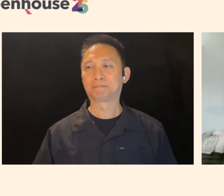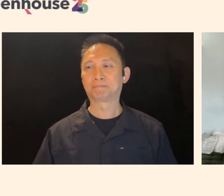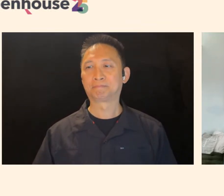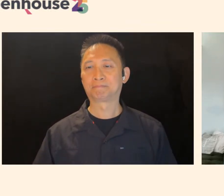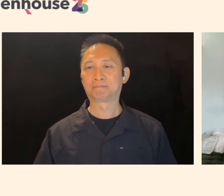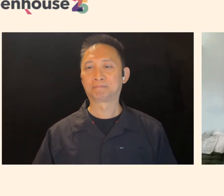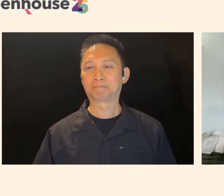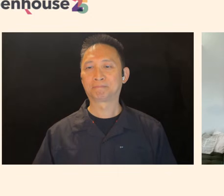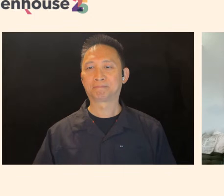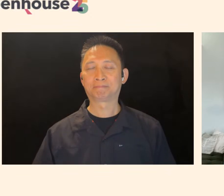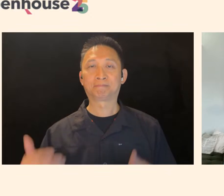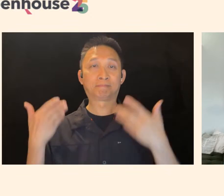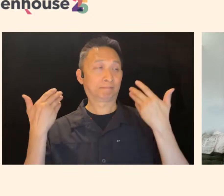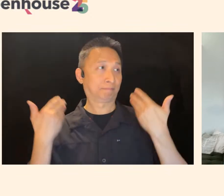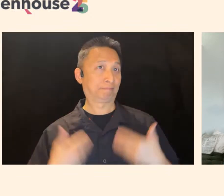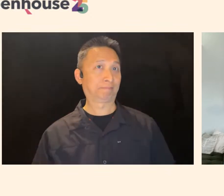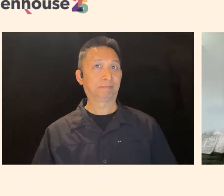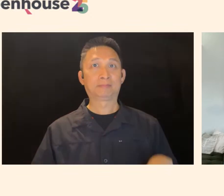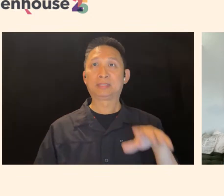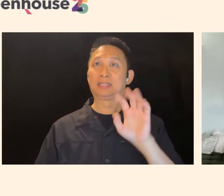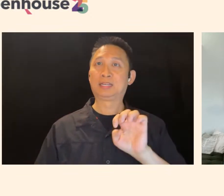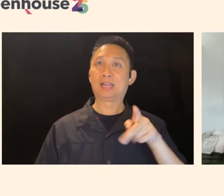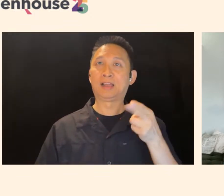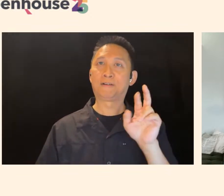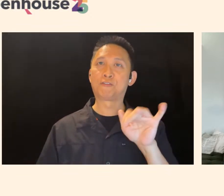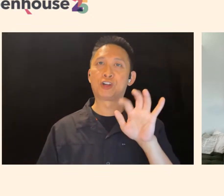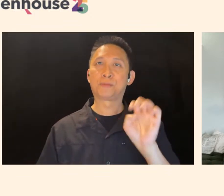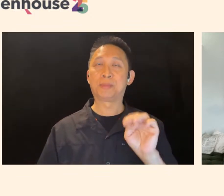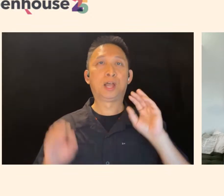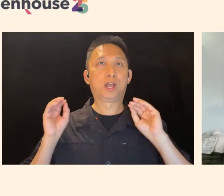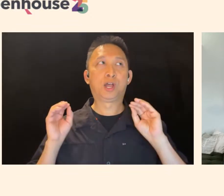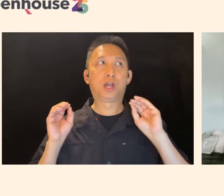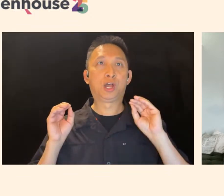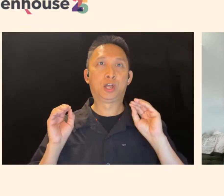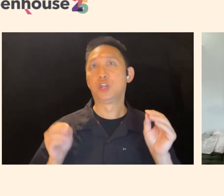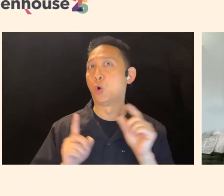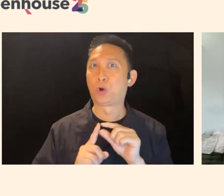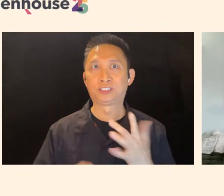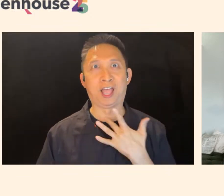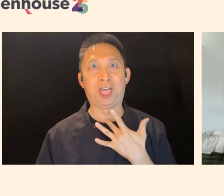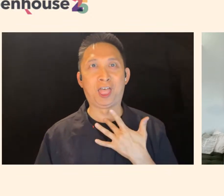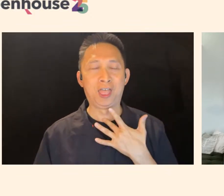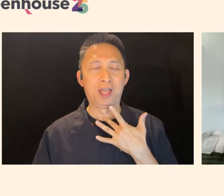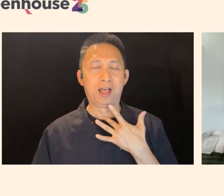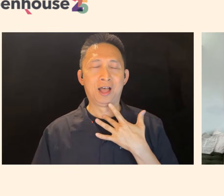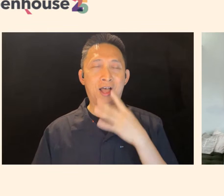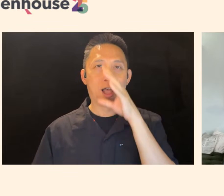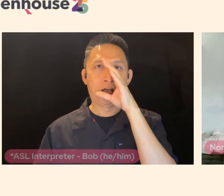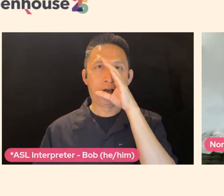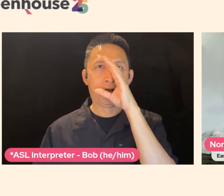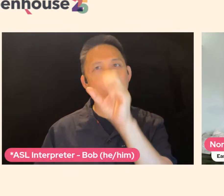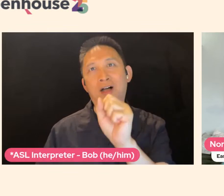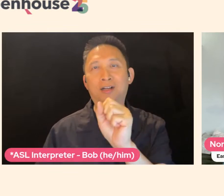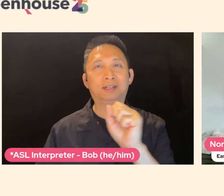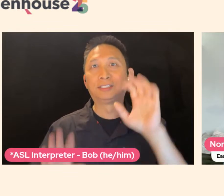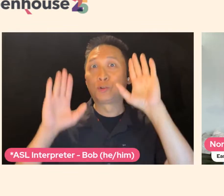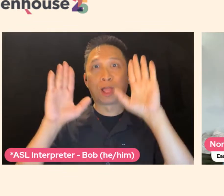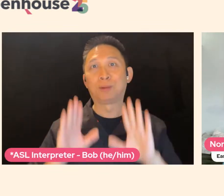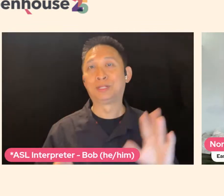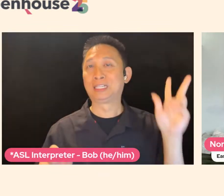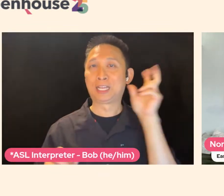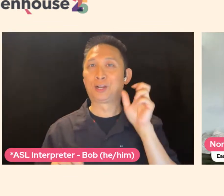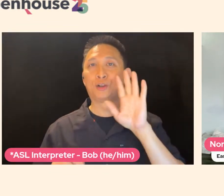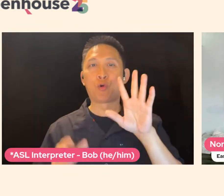I have no words. This was an incredible opportunity to hear from you. This